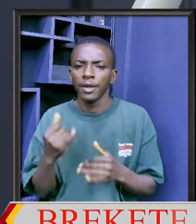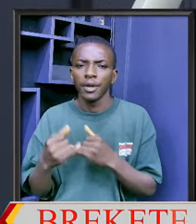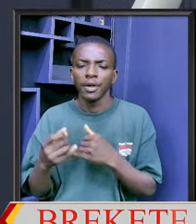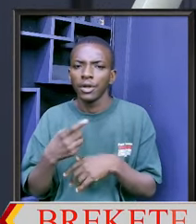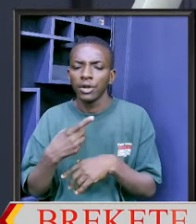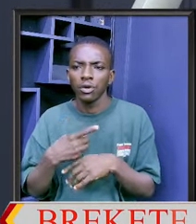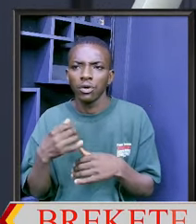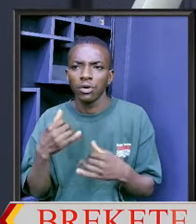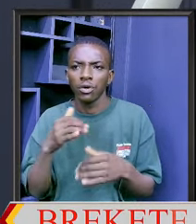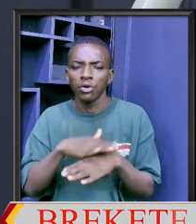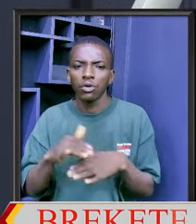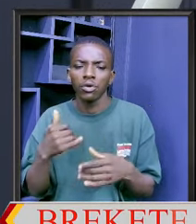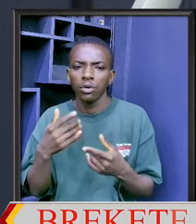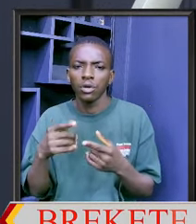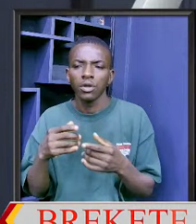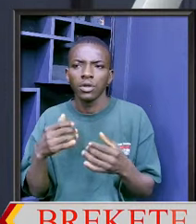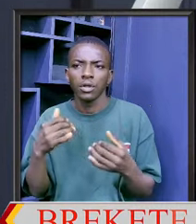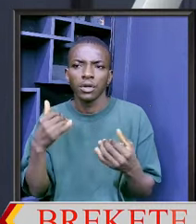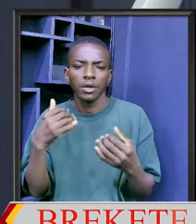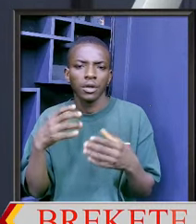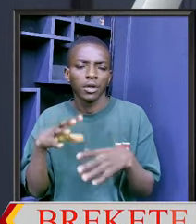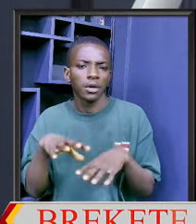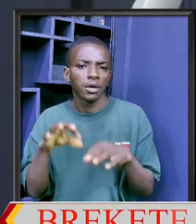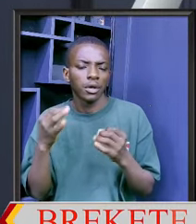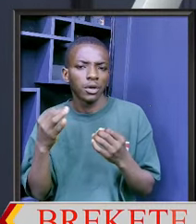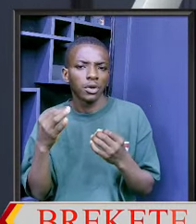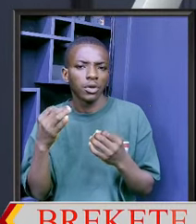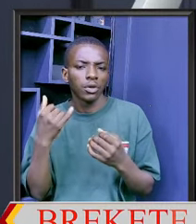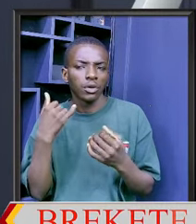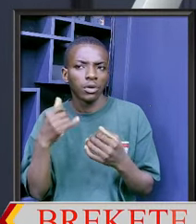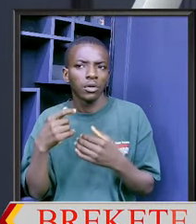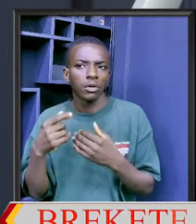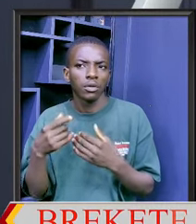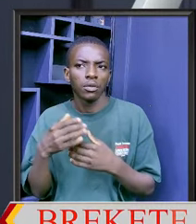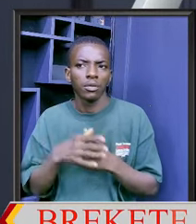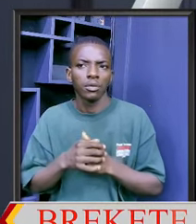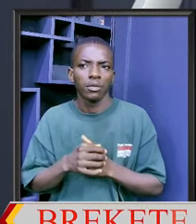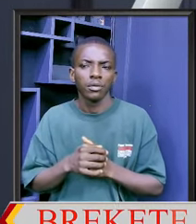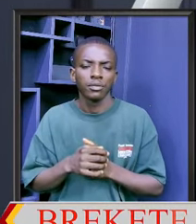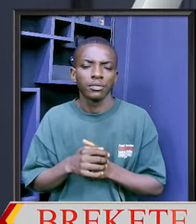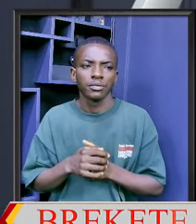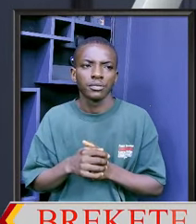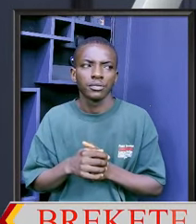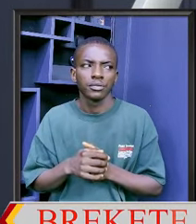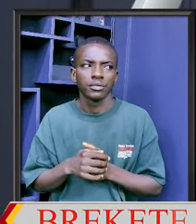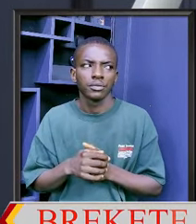End the call, I beg. I don't want to end the call for your head. I've advised you.